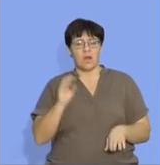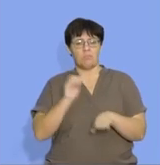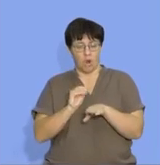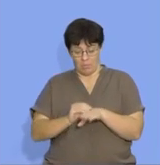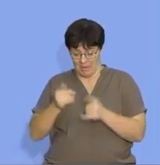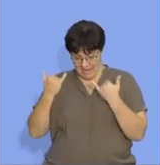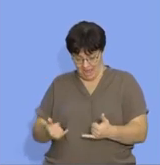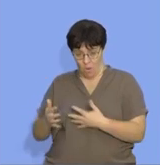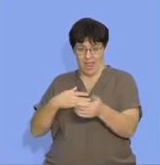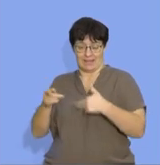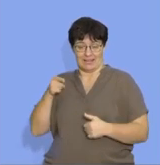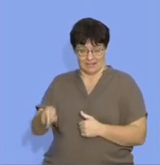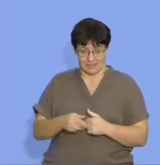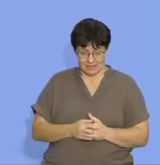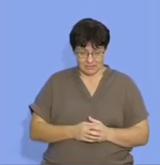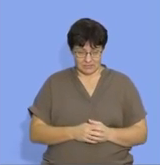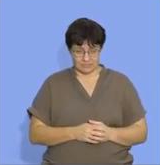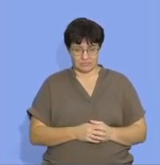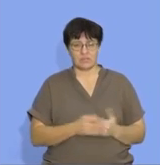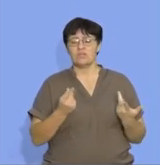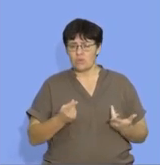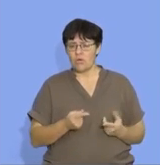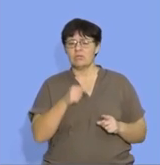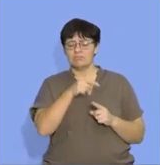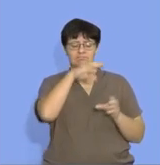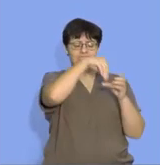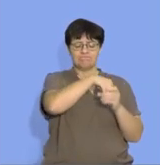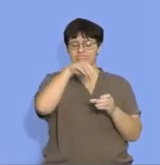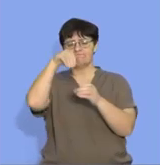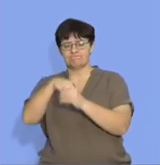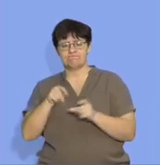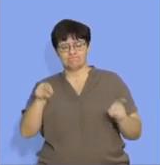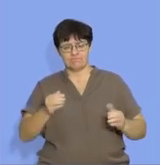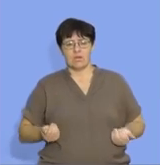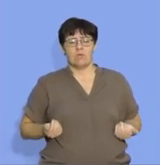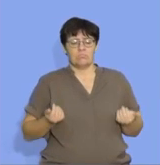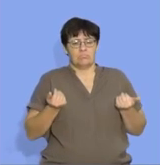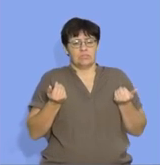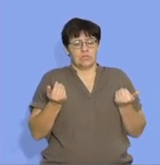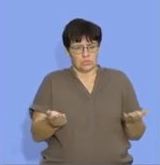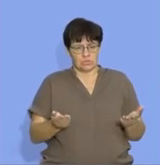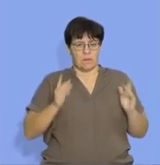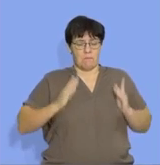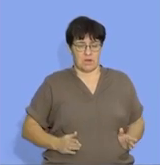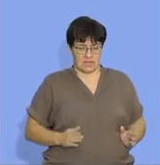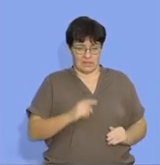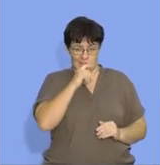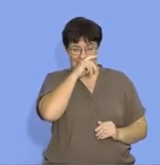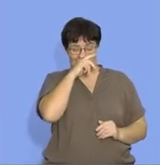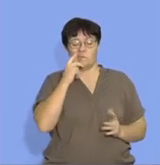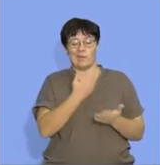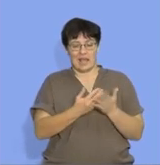then. Okay, so name the substances that are produced by the body which